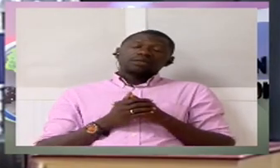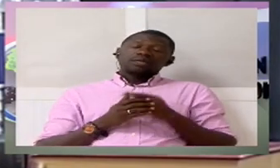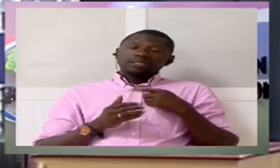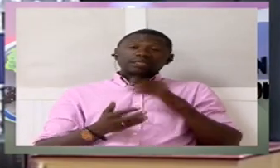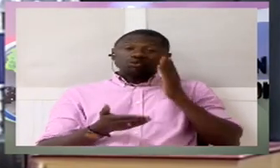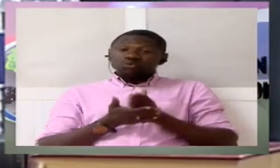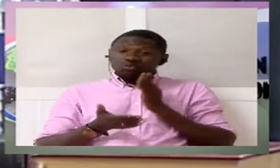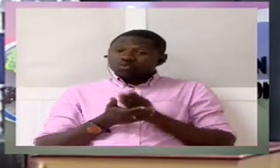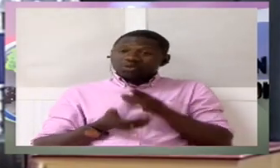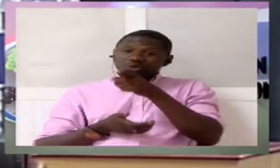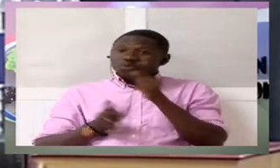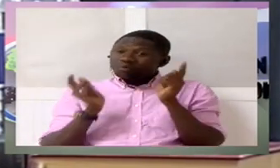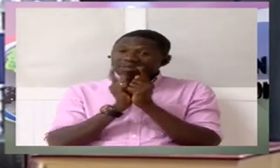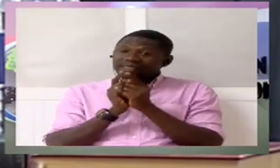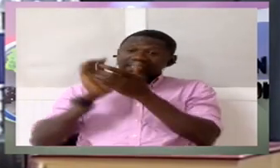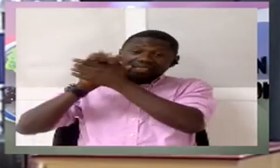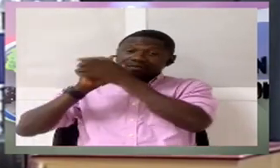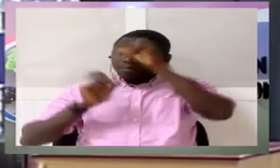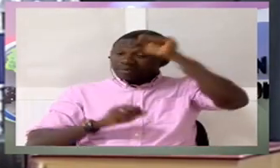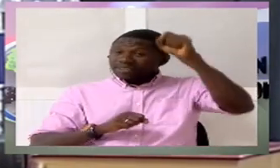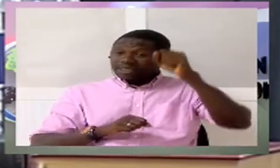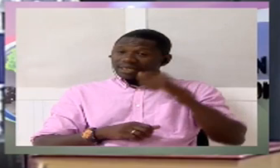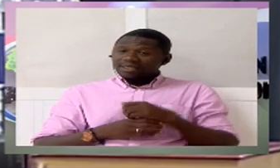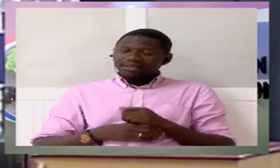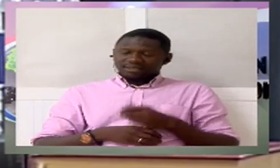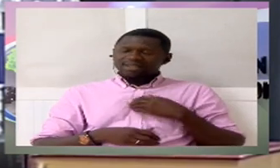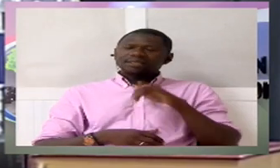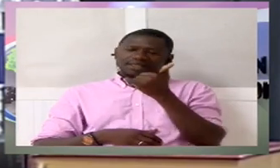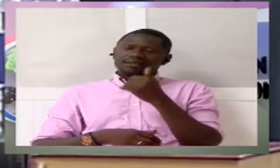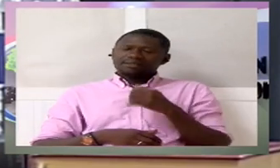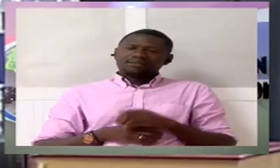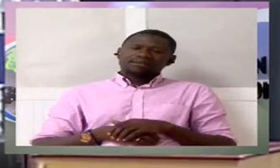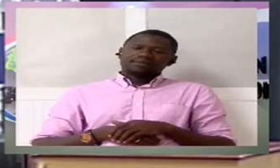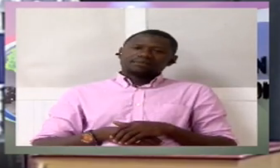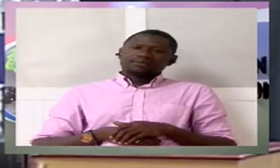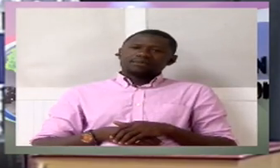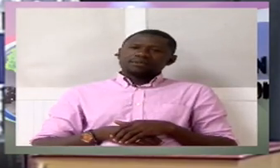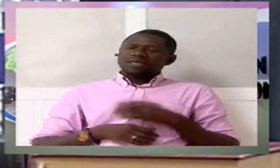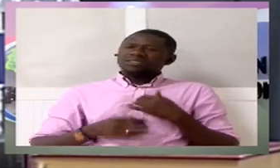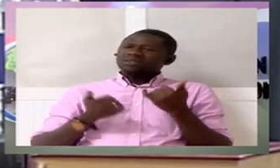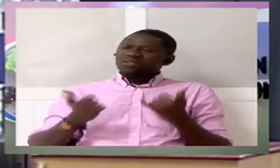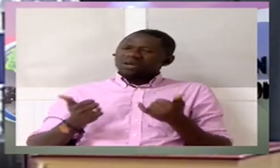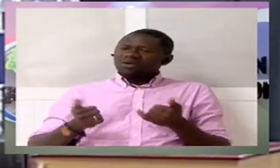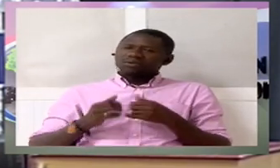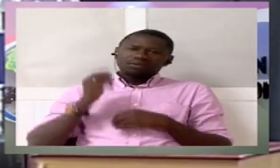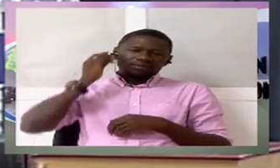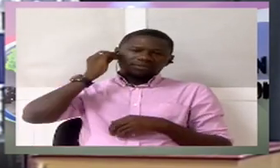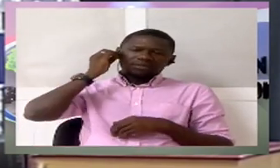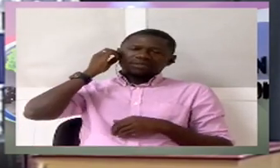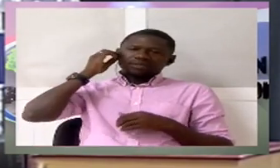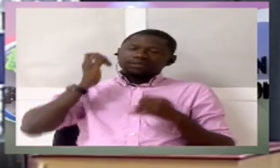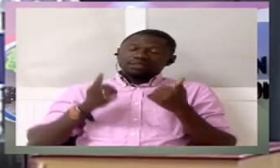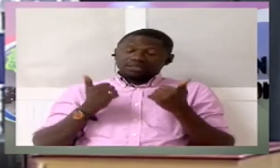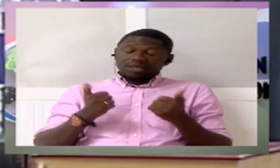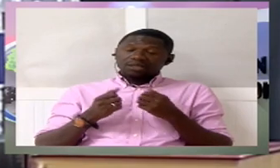said, behold, it is true that you actually met with Gaddafi. Gaiko leket. I said, yes, that was what happened. Gaiko sa I feel tanya di lebiri ni Gaddafi diamta. So I